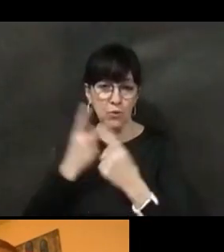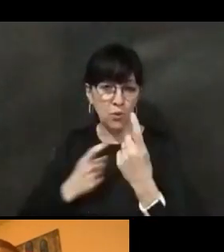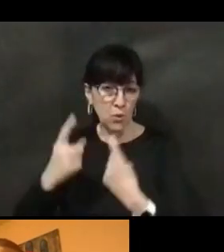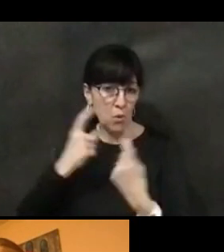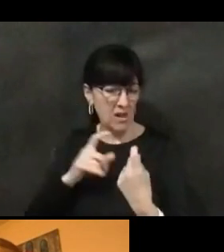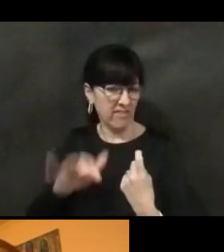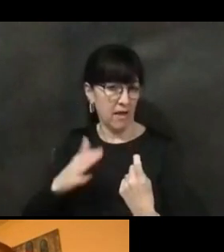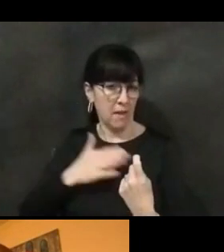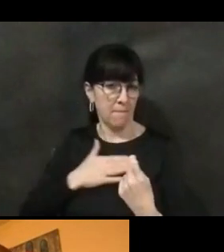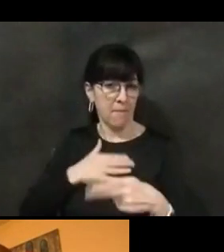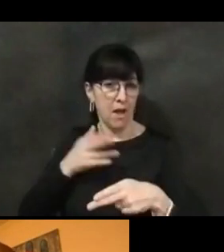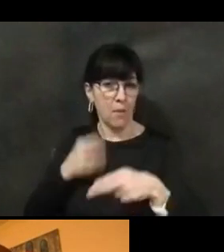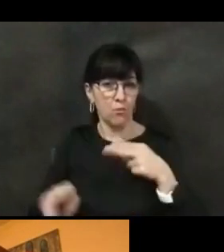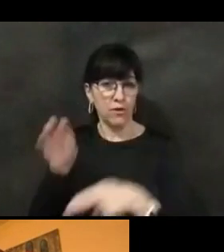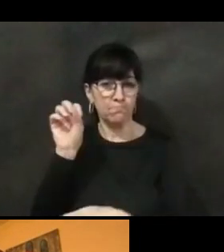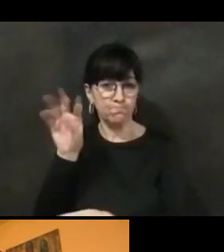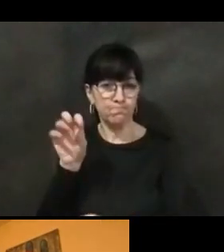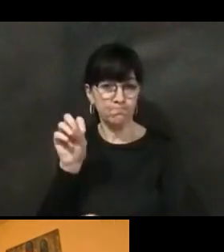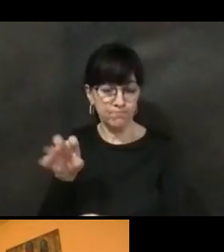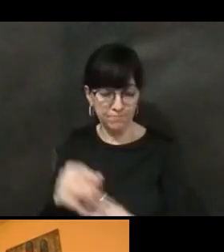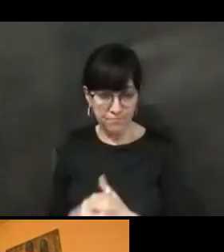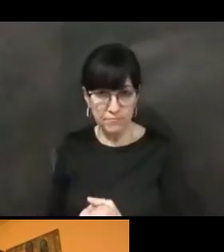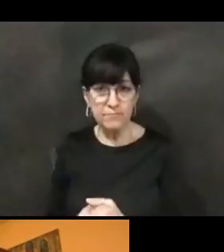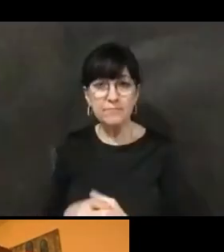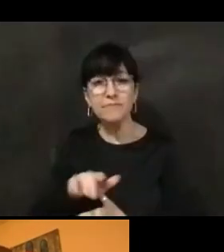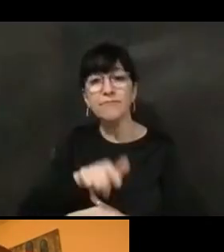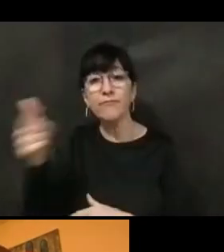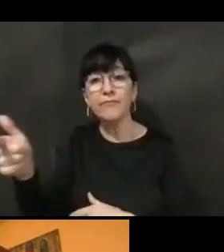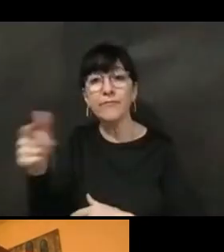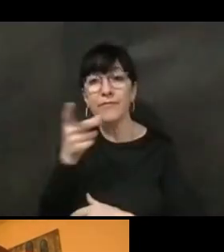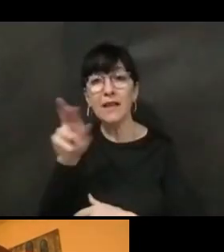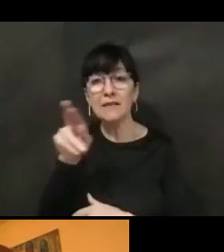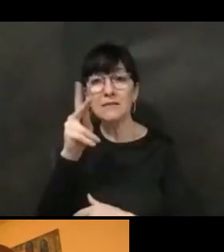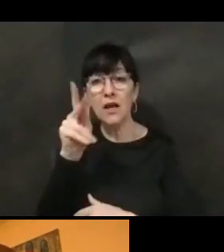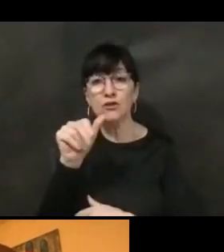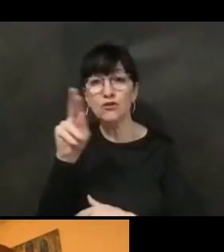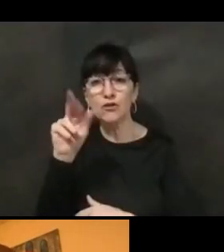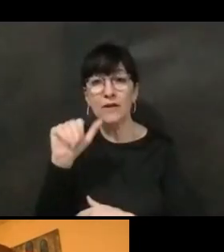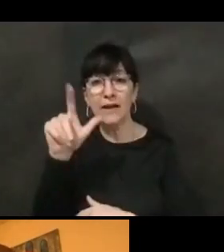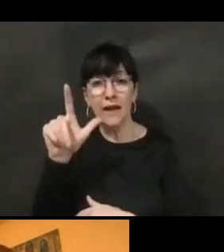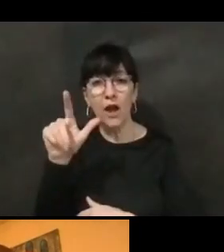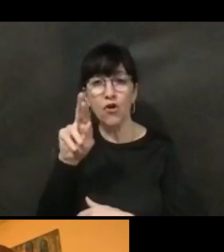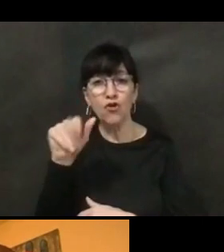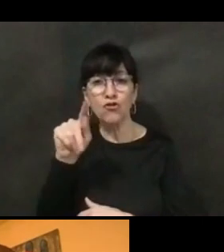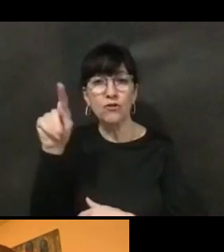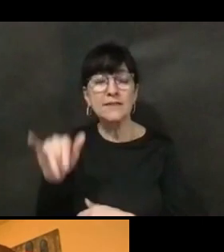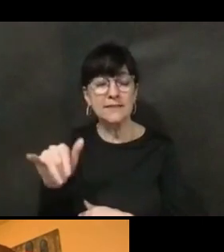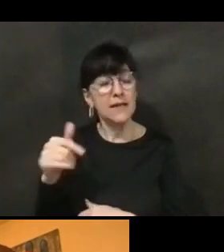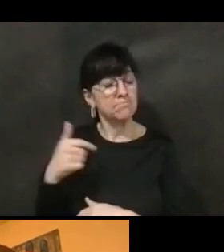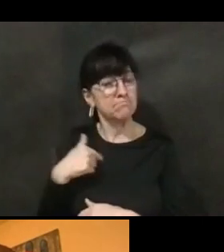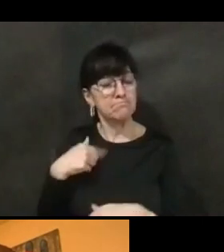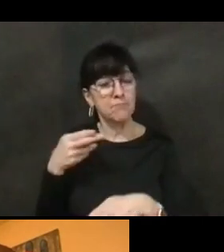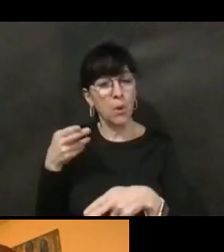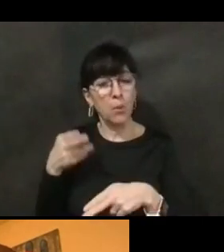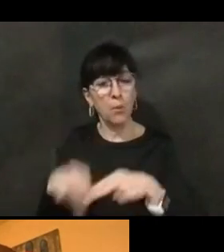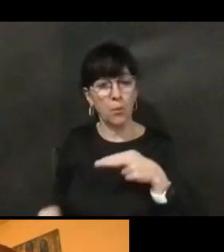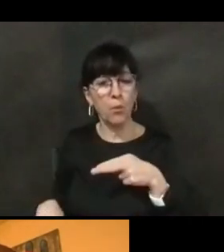you, Lieutenant Governor. Good to be with you all. I will be very brief as well, but I will